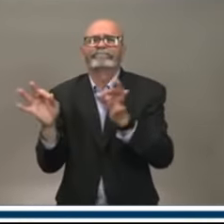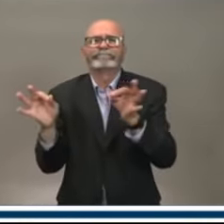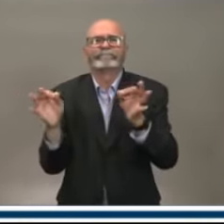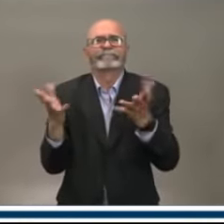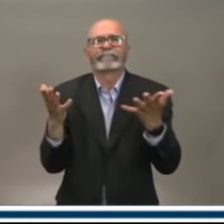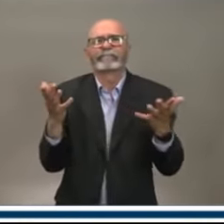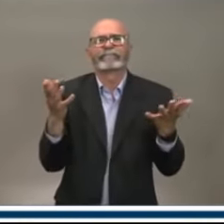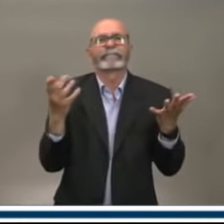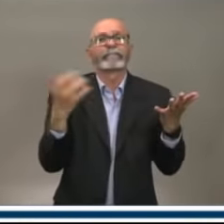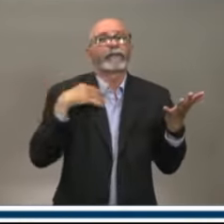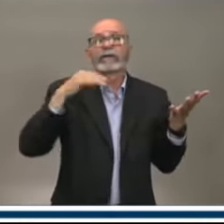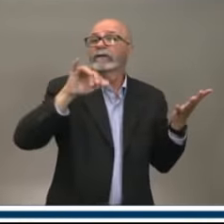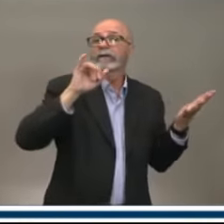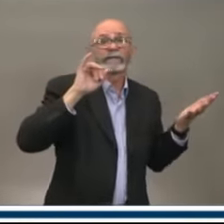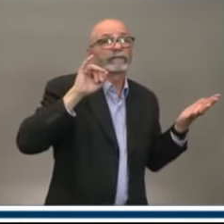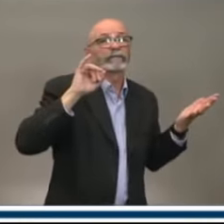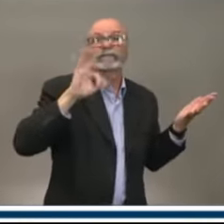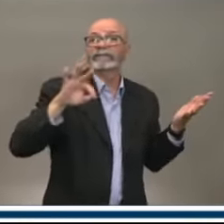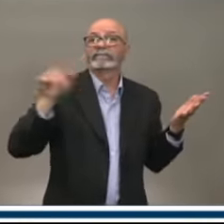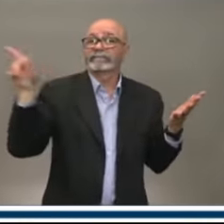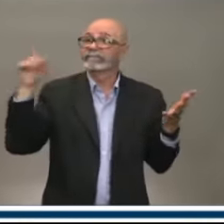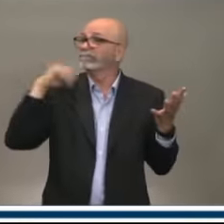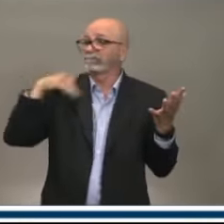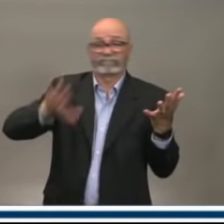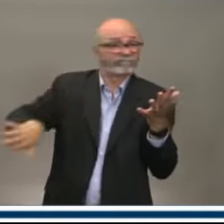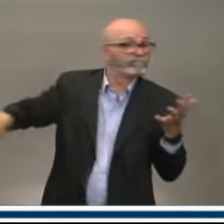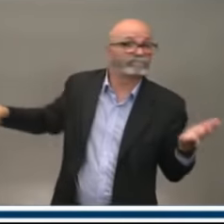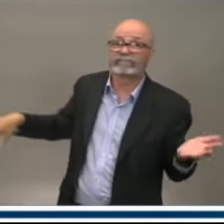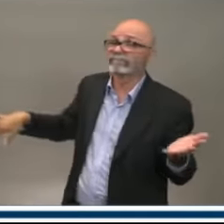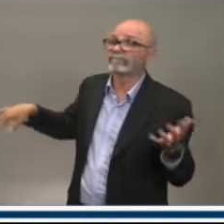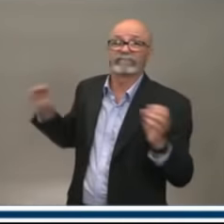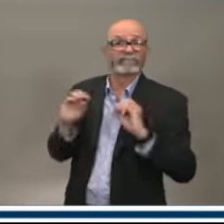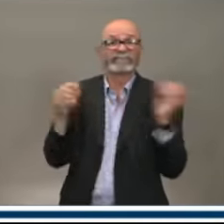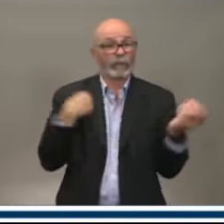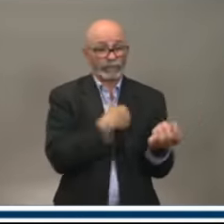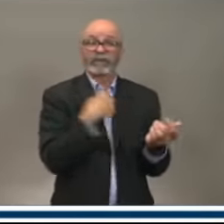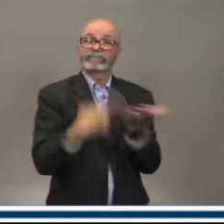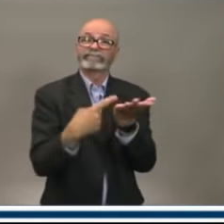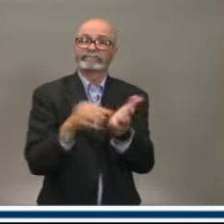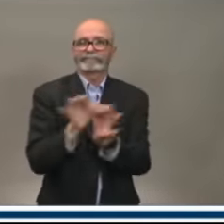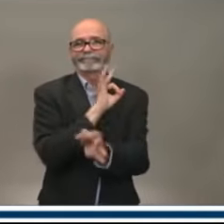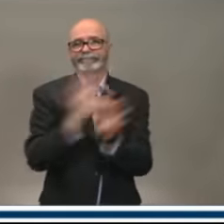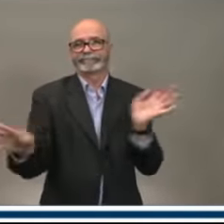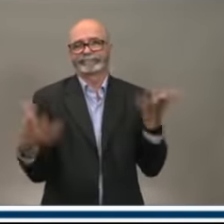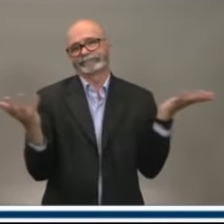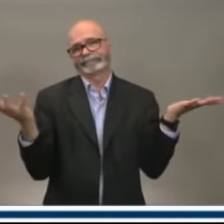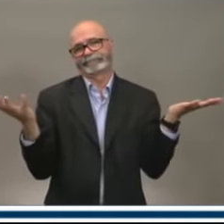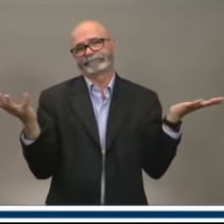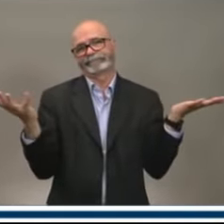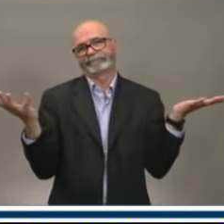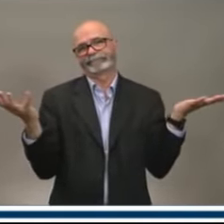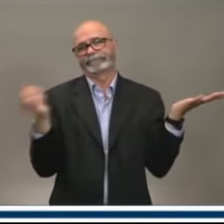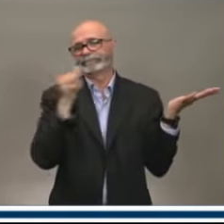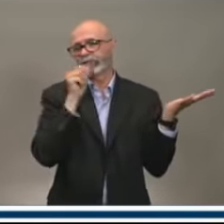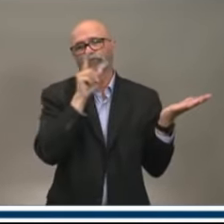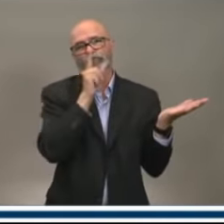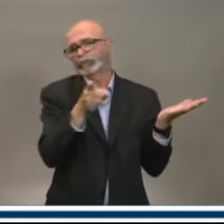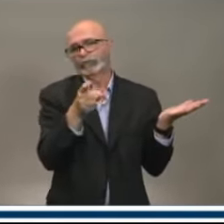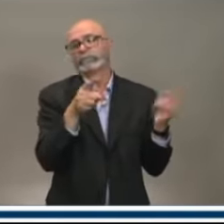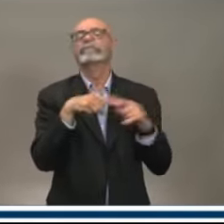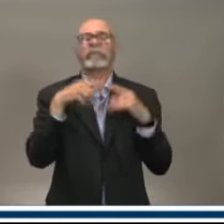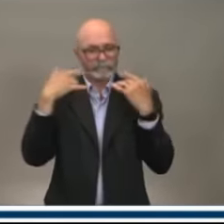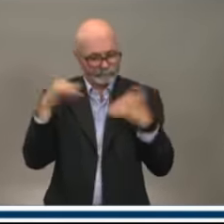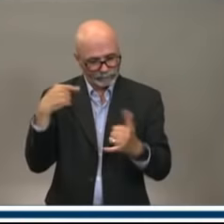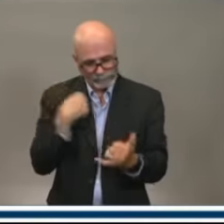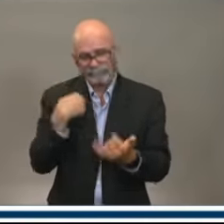has not been part of this conversation is just not factual. The Deputy Minister has been working along with the Minister, talking to all